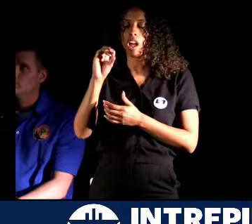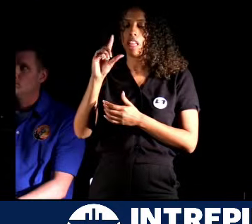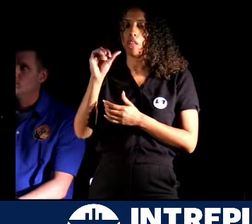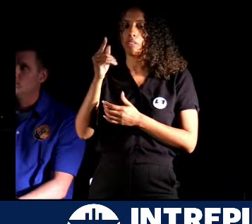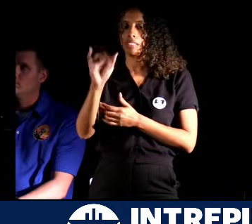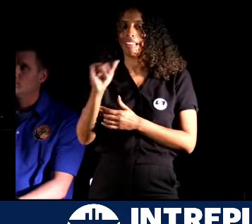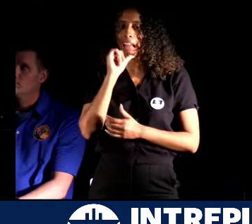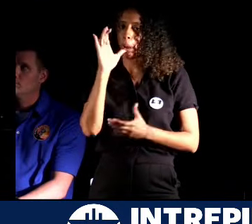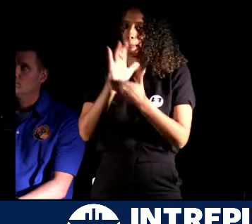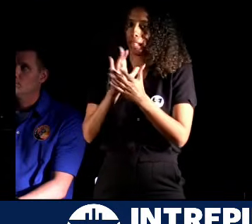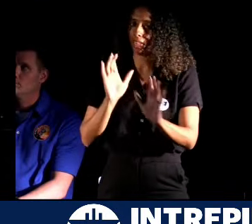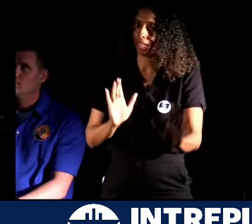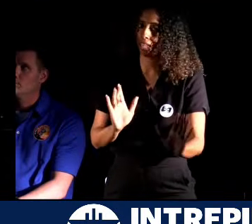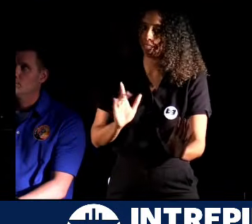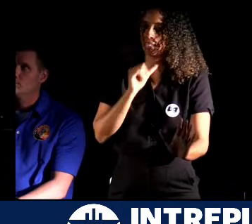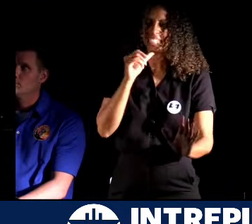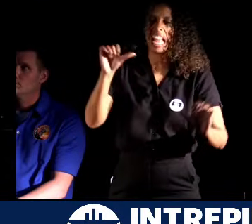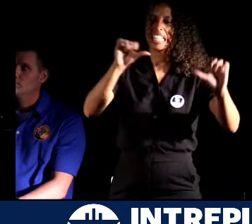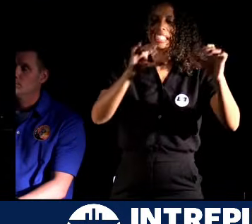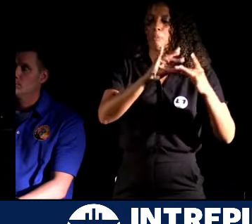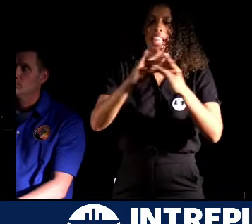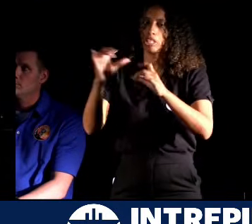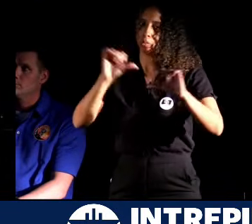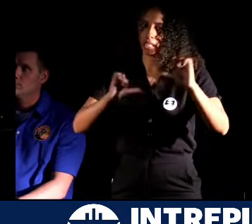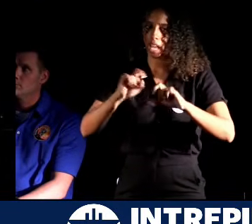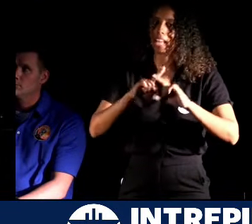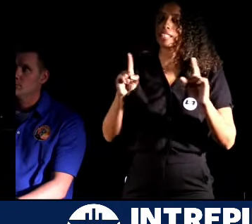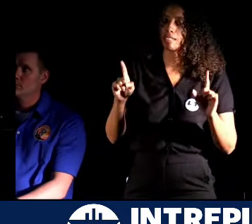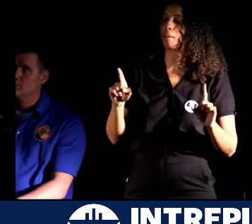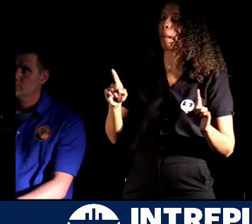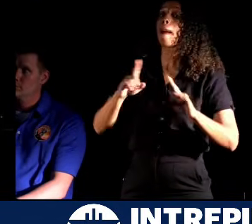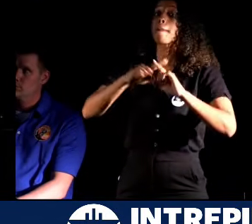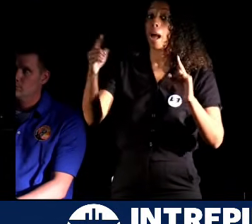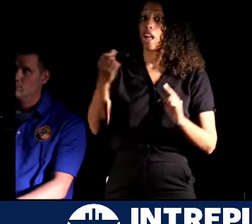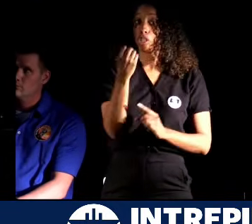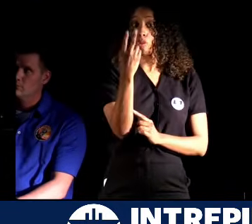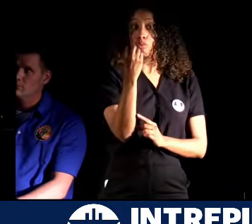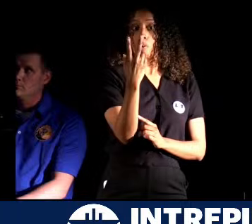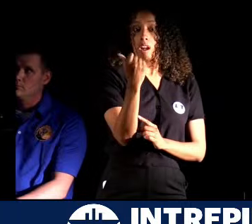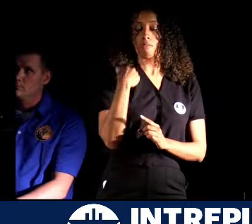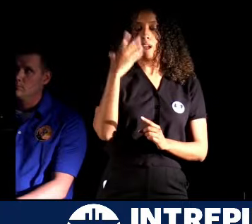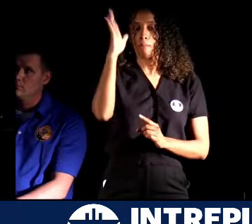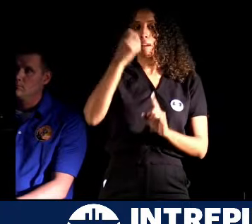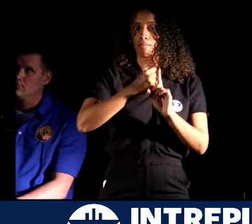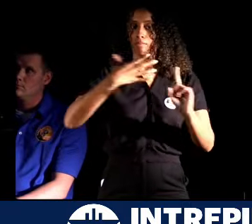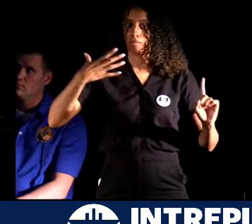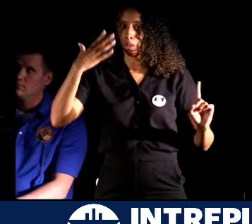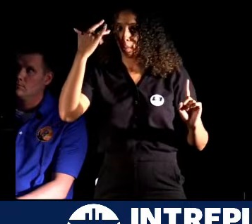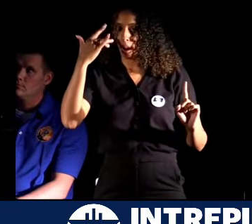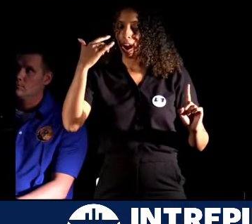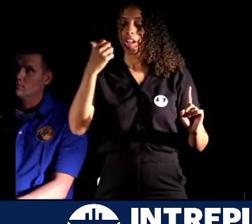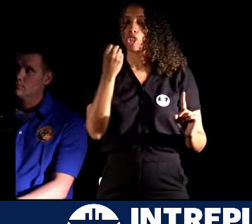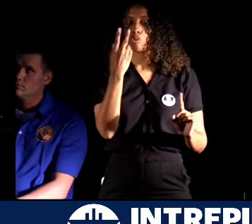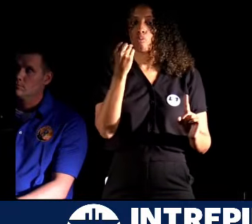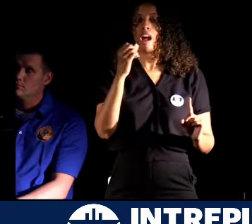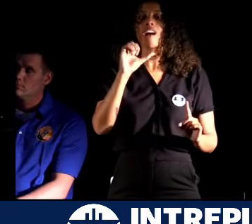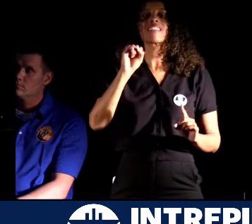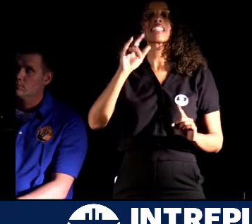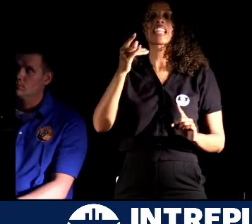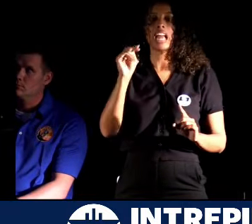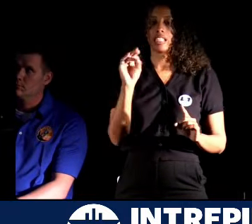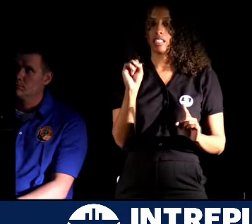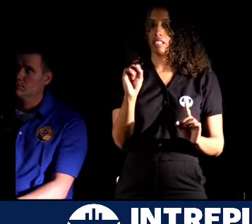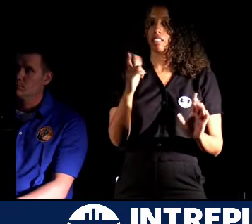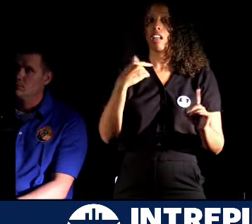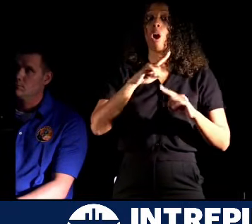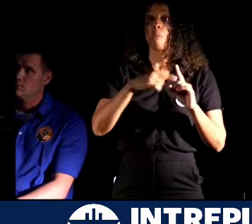it's not science at all. But let me tell you what is the 12. Why there are 12 signs. There are,